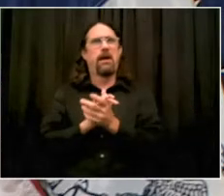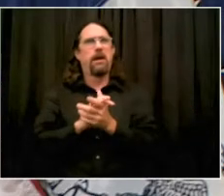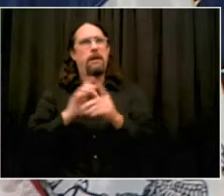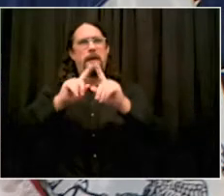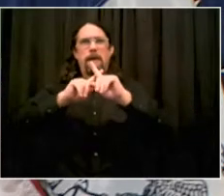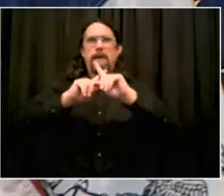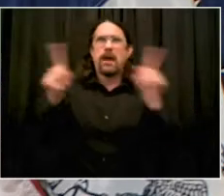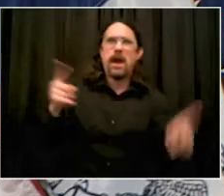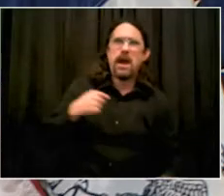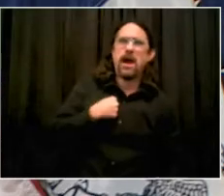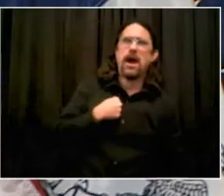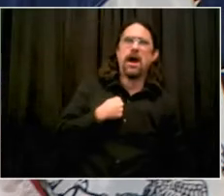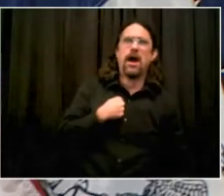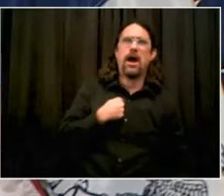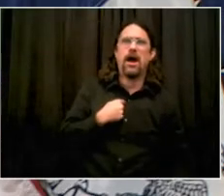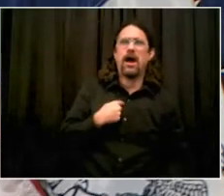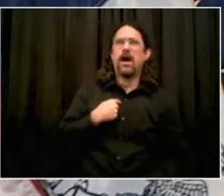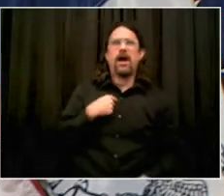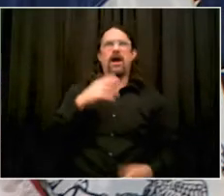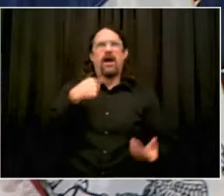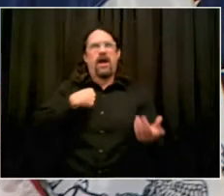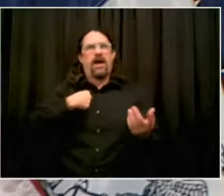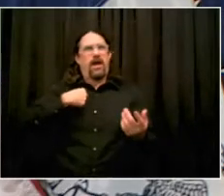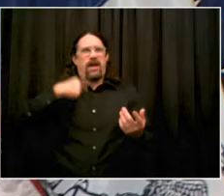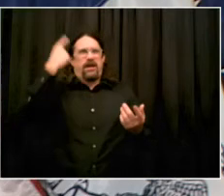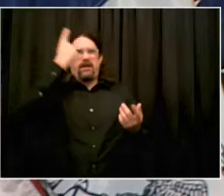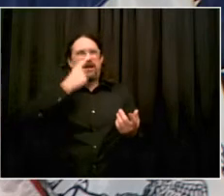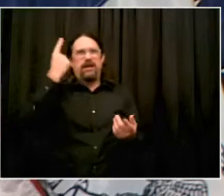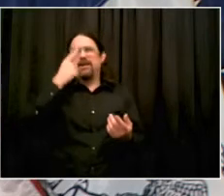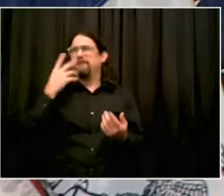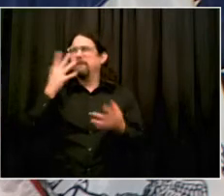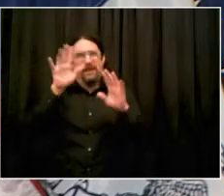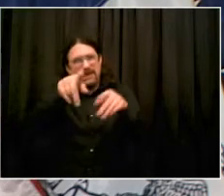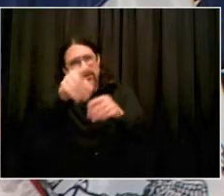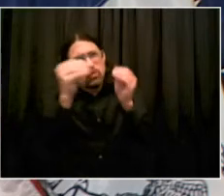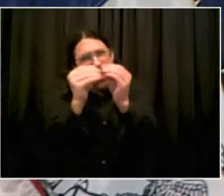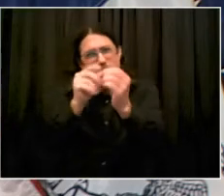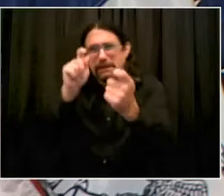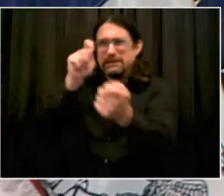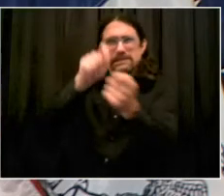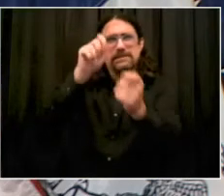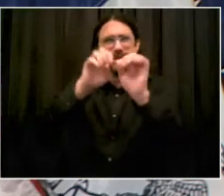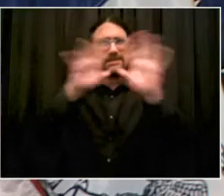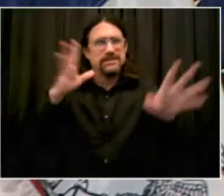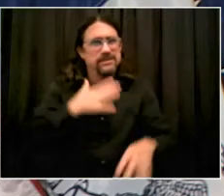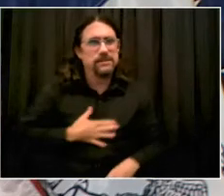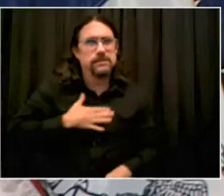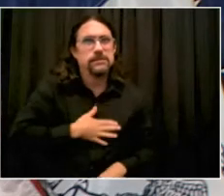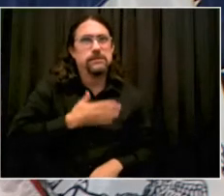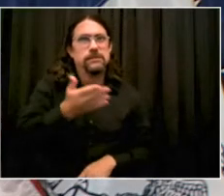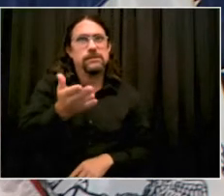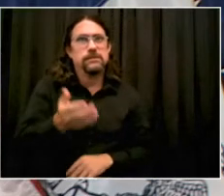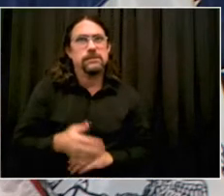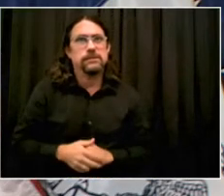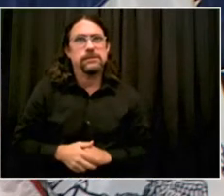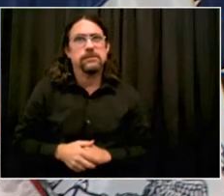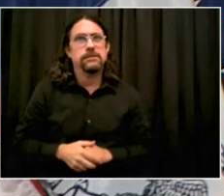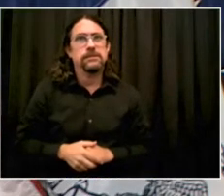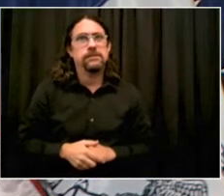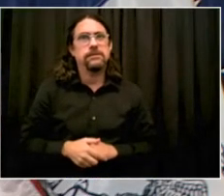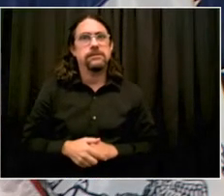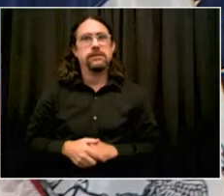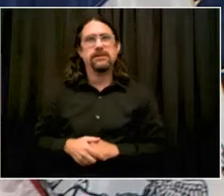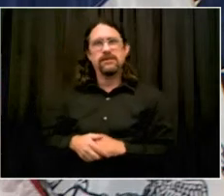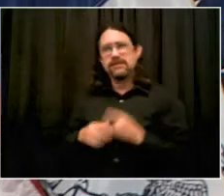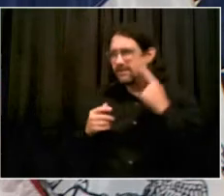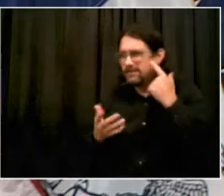standard for Well, again, reopening? You also mentioned Go ahead. you're monitoring within school communities and not seeing rise within